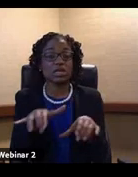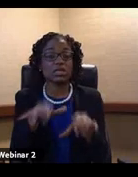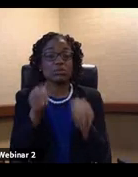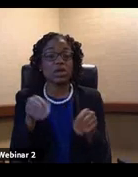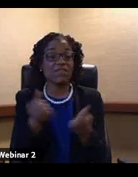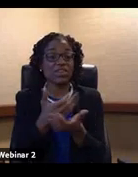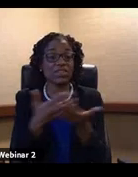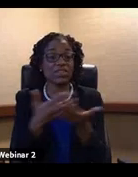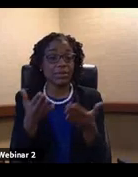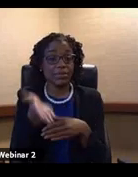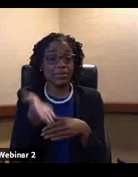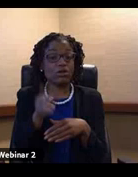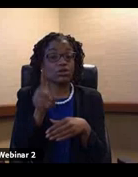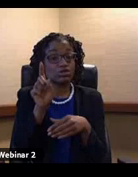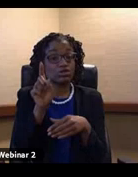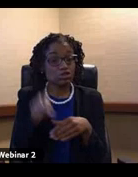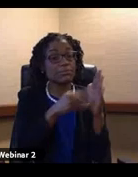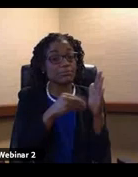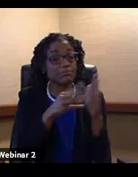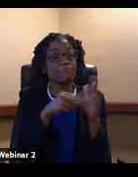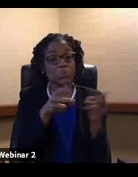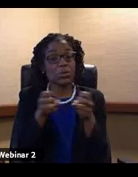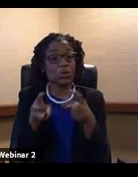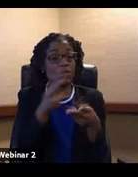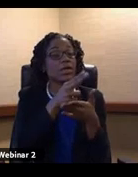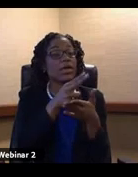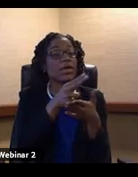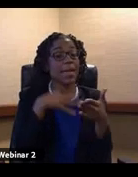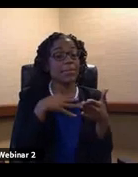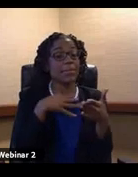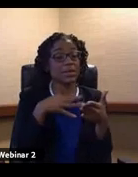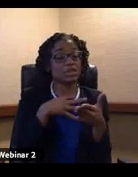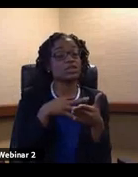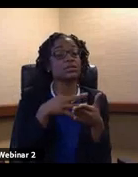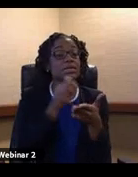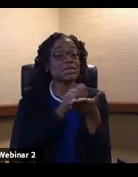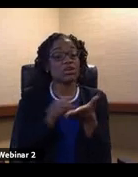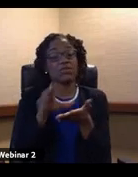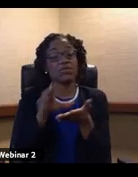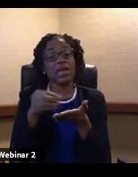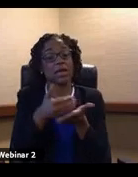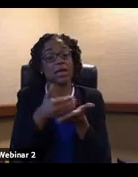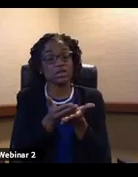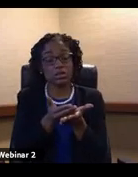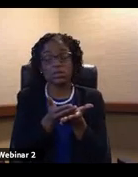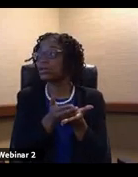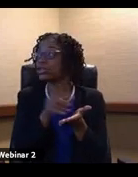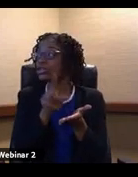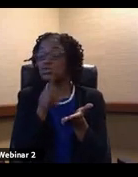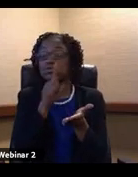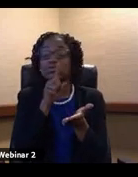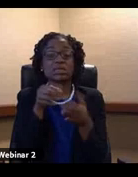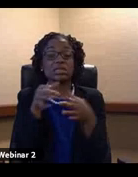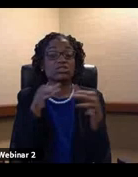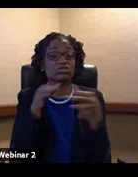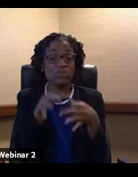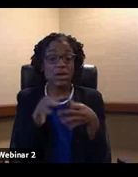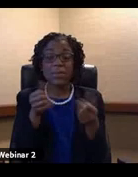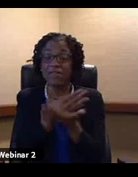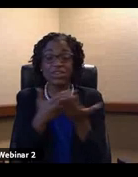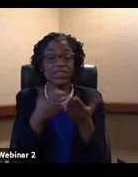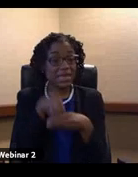there, and it should really mirror the application narrative and budget. Vague MOUs often don't score well. It should really